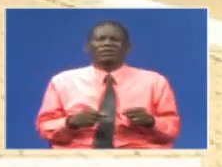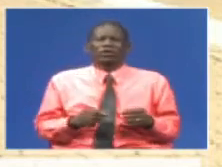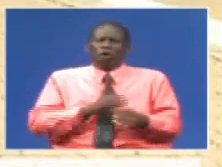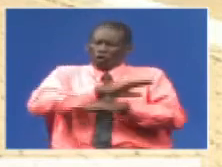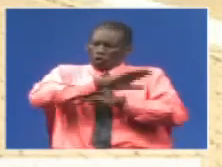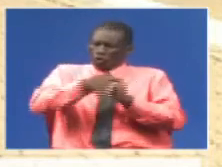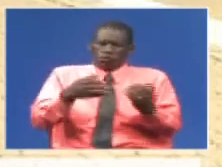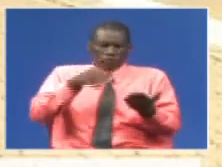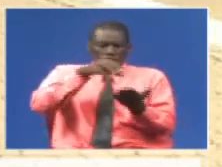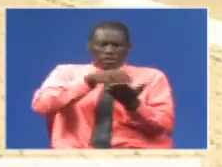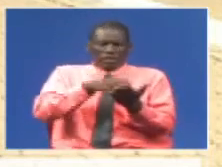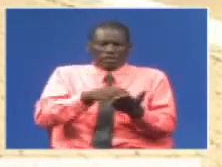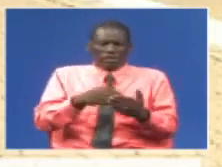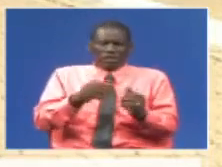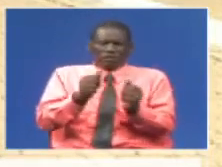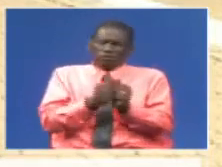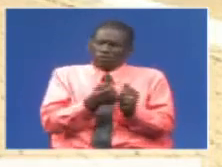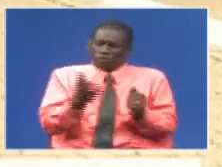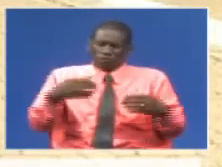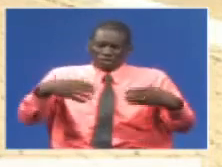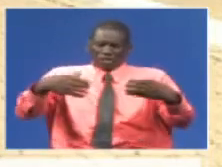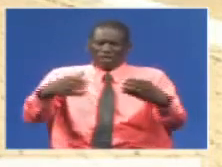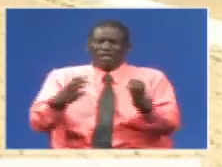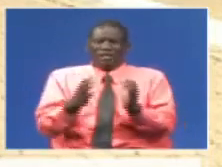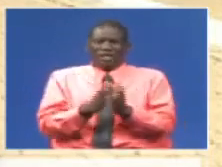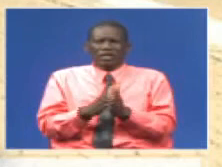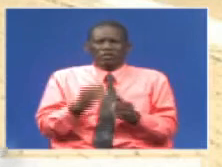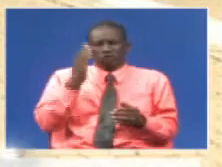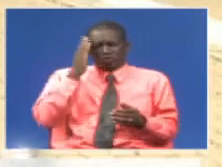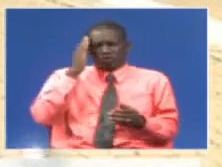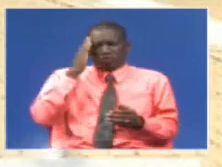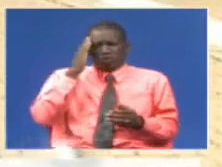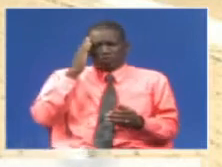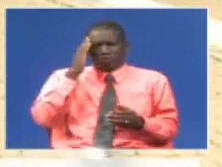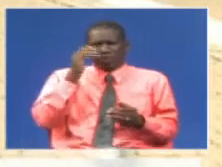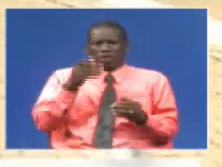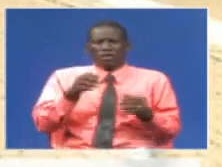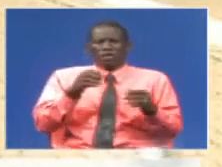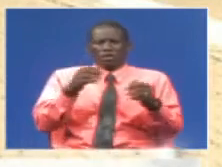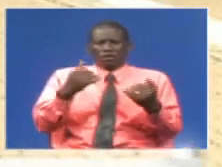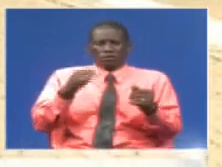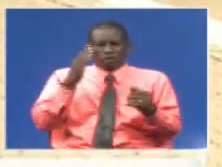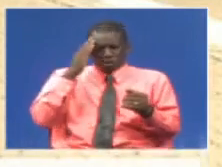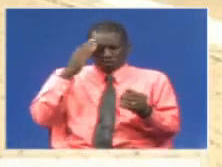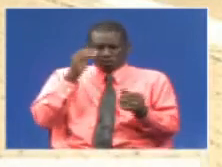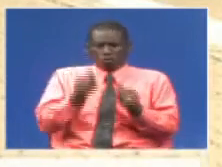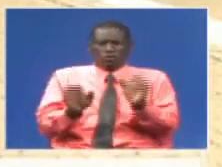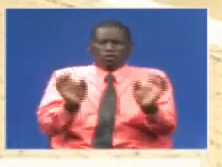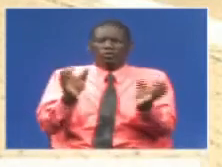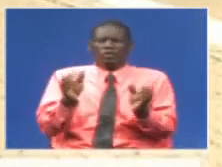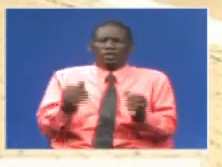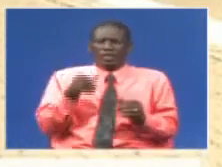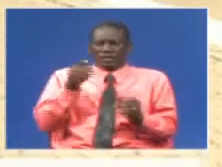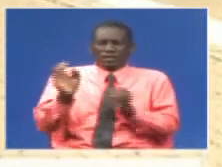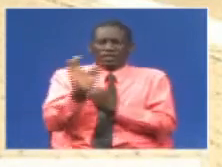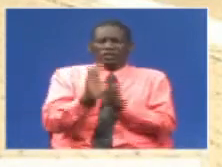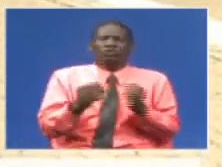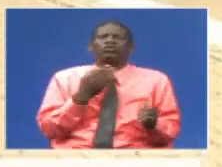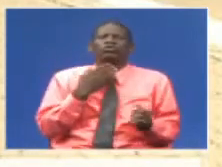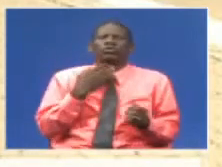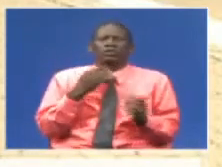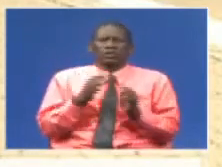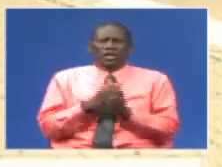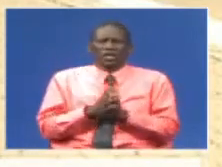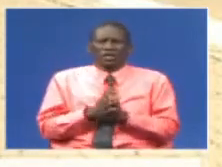these cases are before you in class, and you get to know which kind of media actually this country wants,